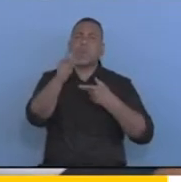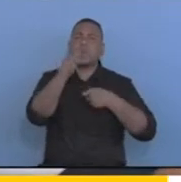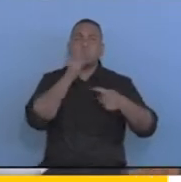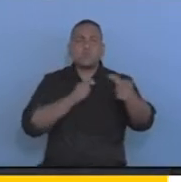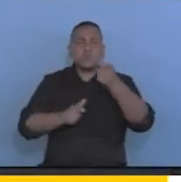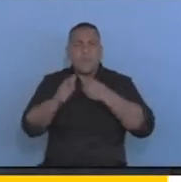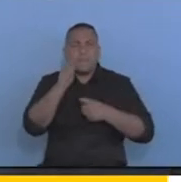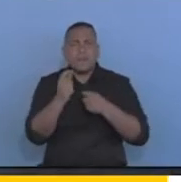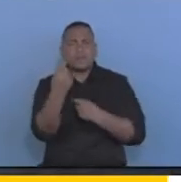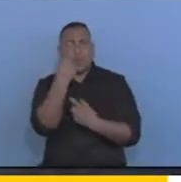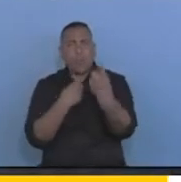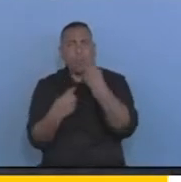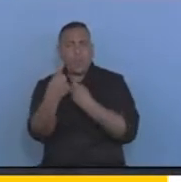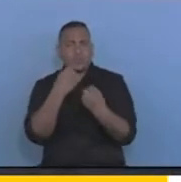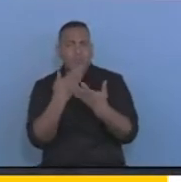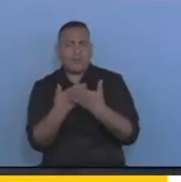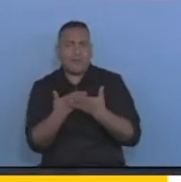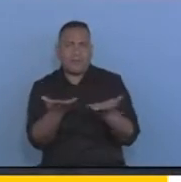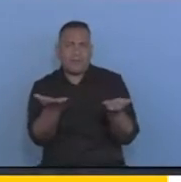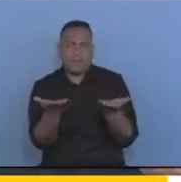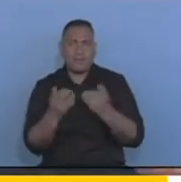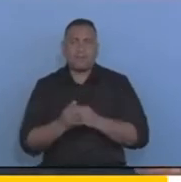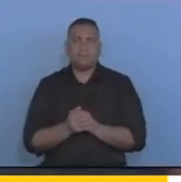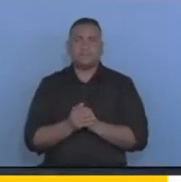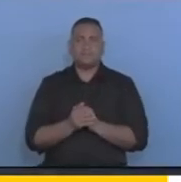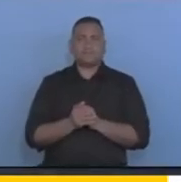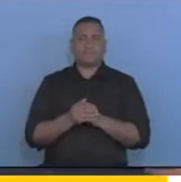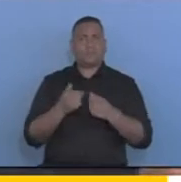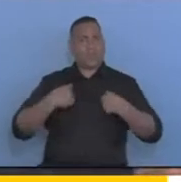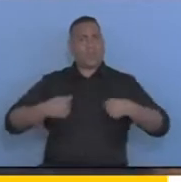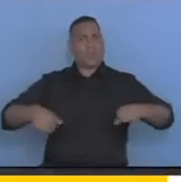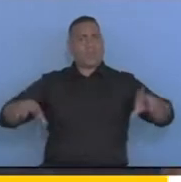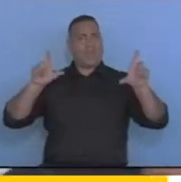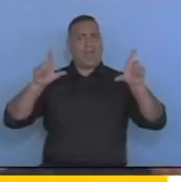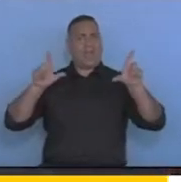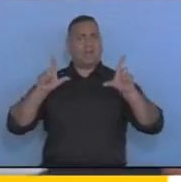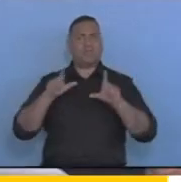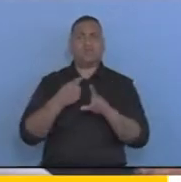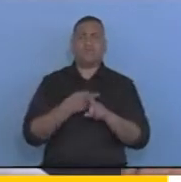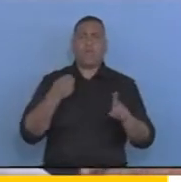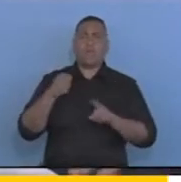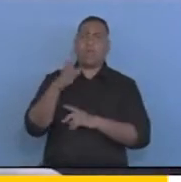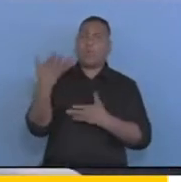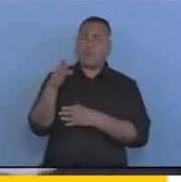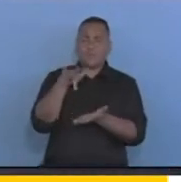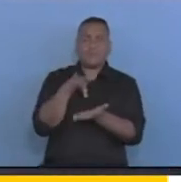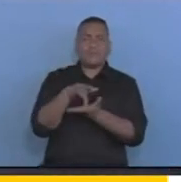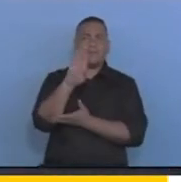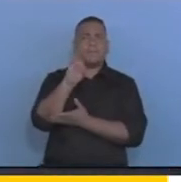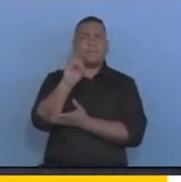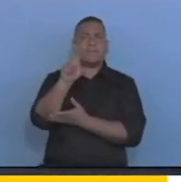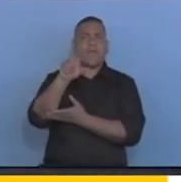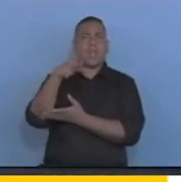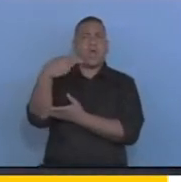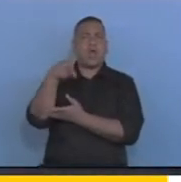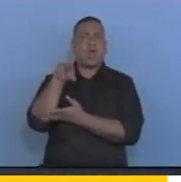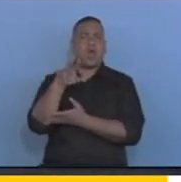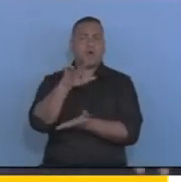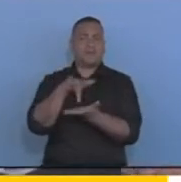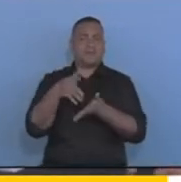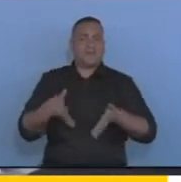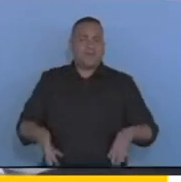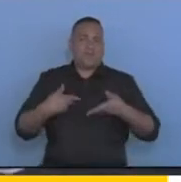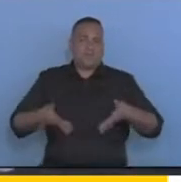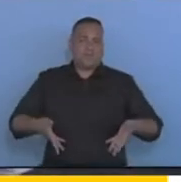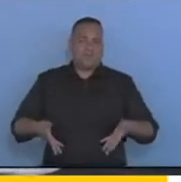Belhar campus, and this is where we're broadcasting live from today, right here in Belhar, and it's absolutely an amazing